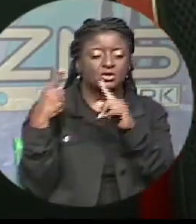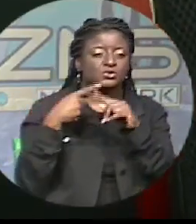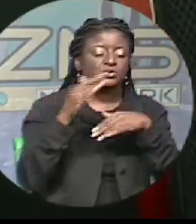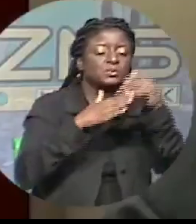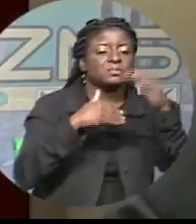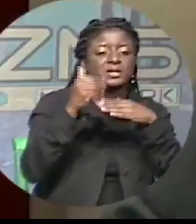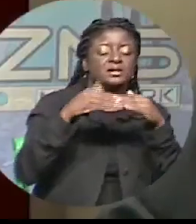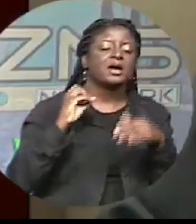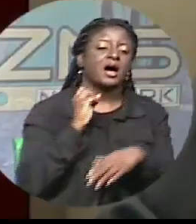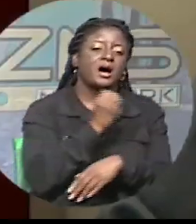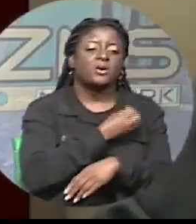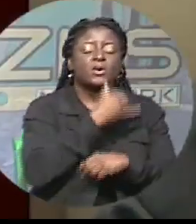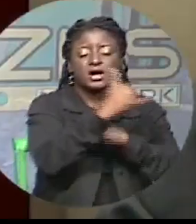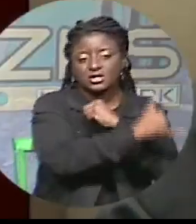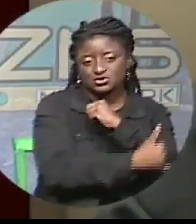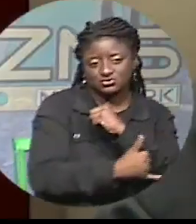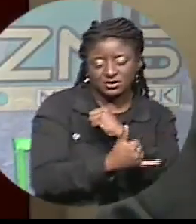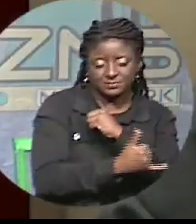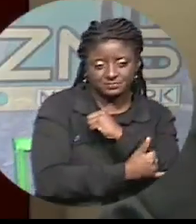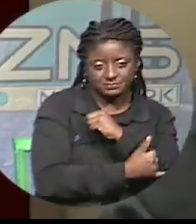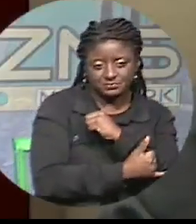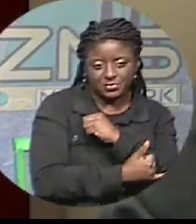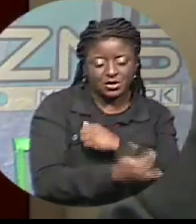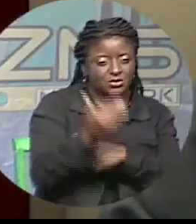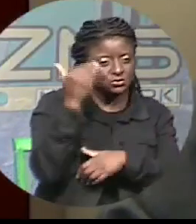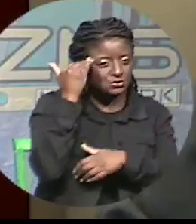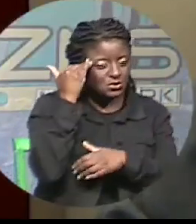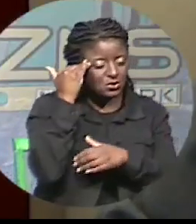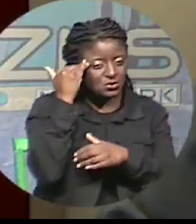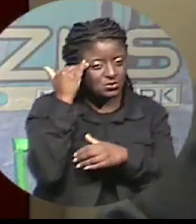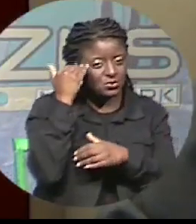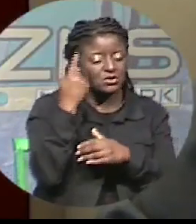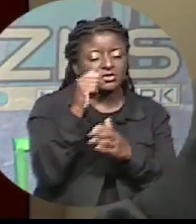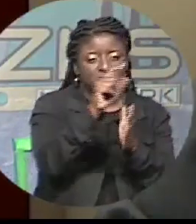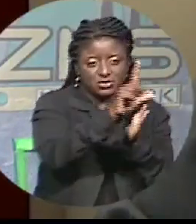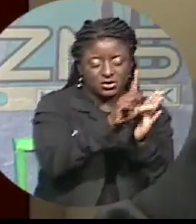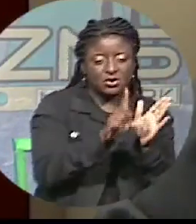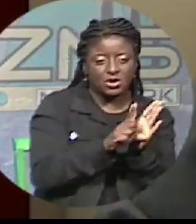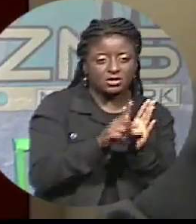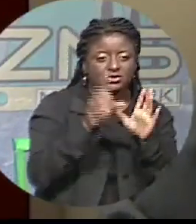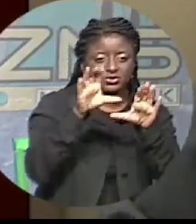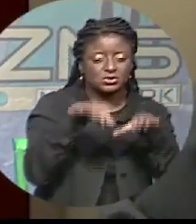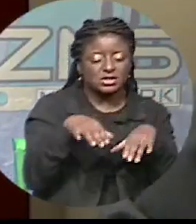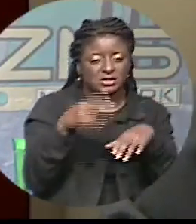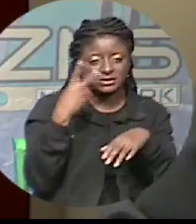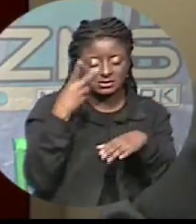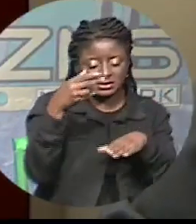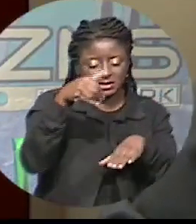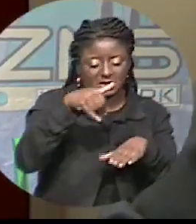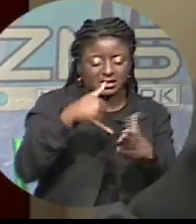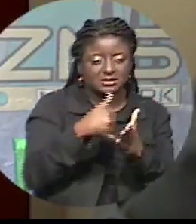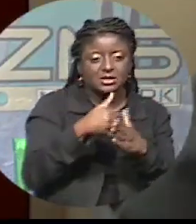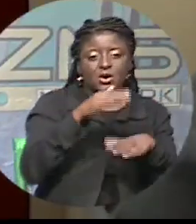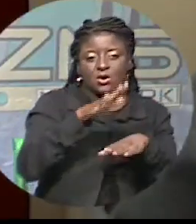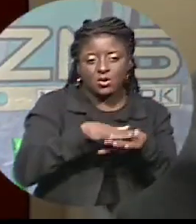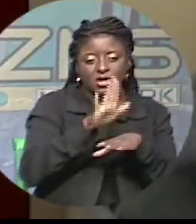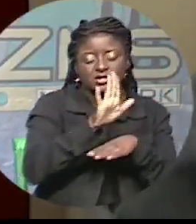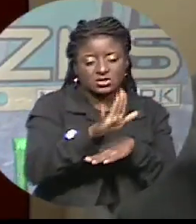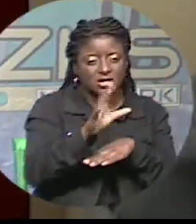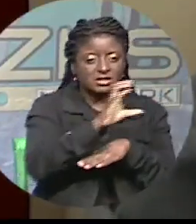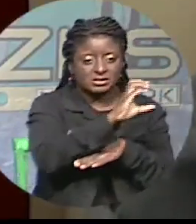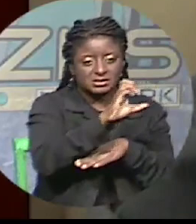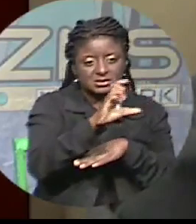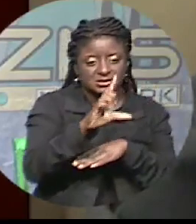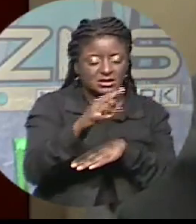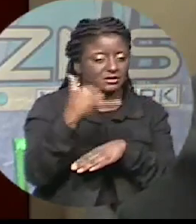law is something that is, like I said, fundamental. You can get it on your phone. You can get it over the internet. If you have any question, wherever